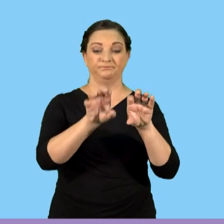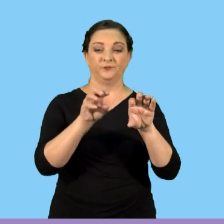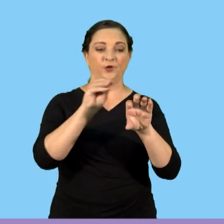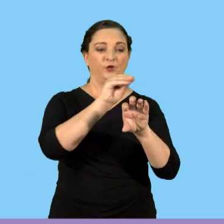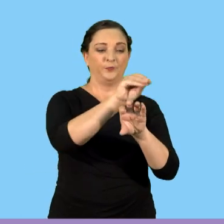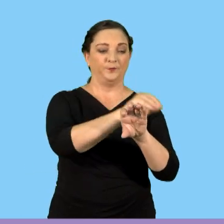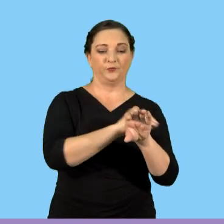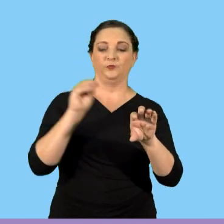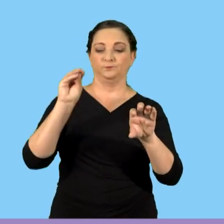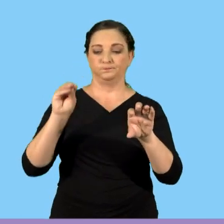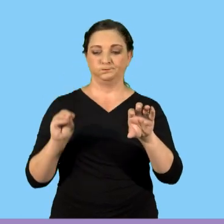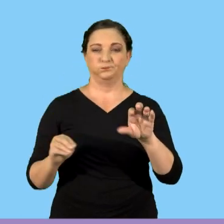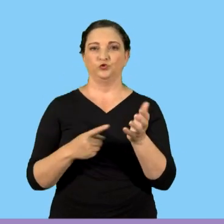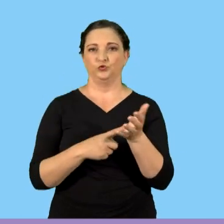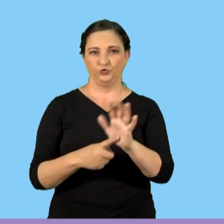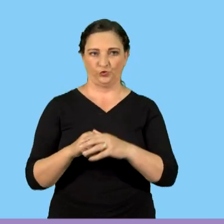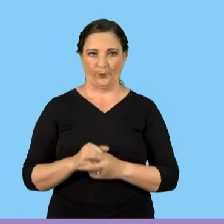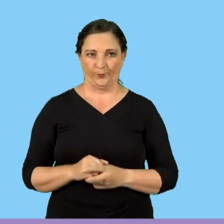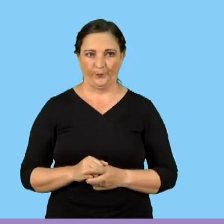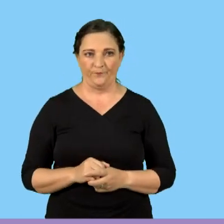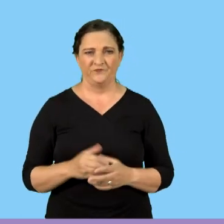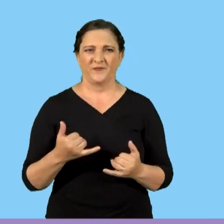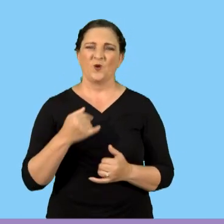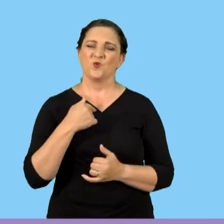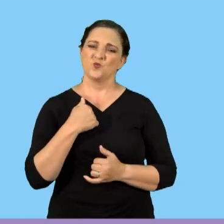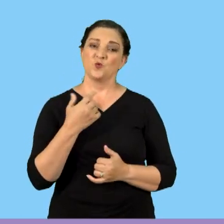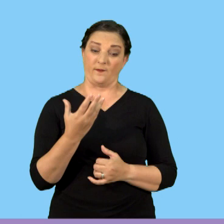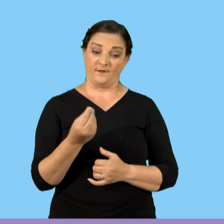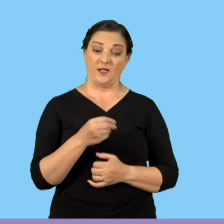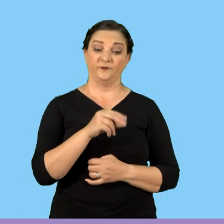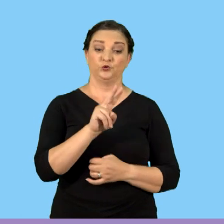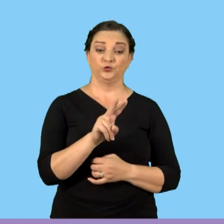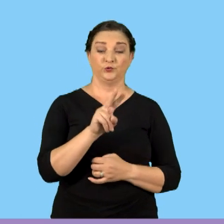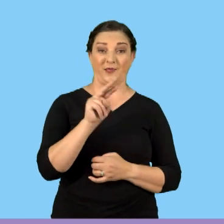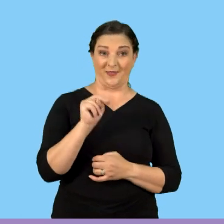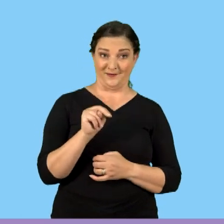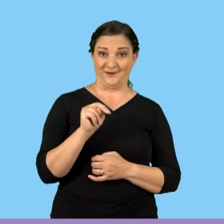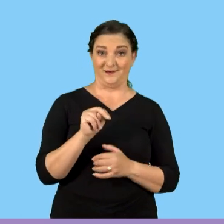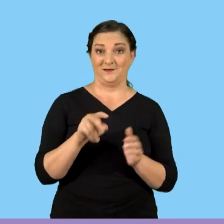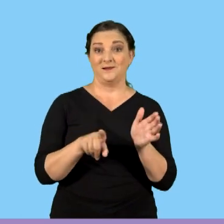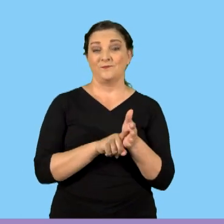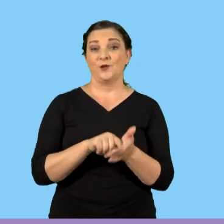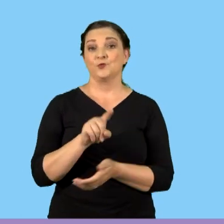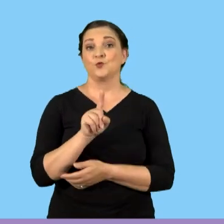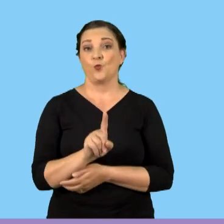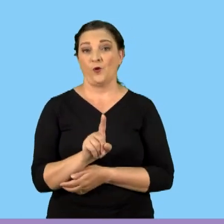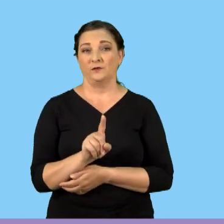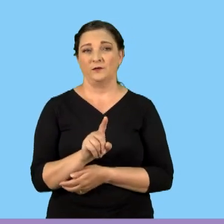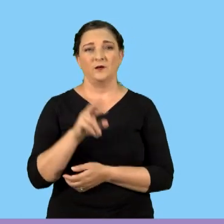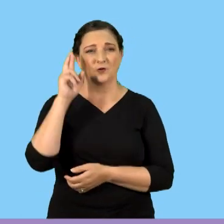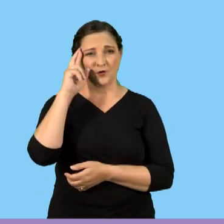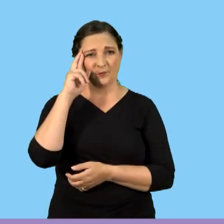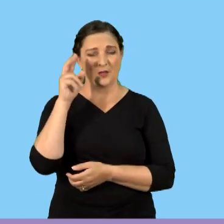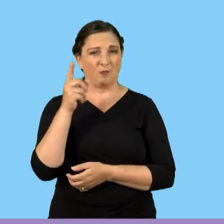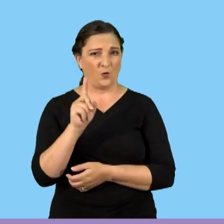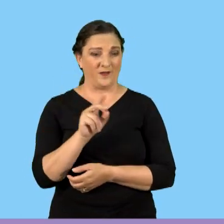look at the rule that we've been given here. We've been given 2n minus 1. Now, remember our unknown